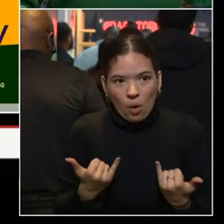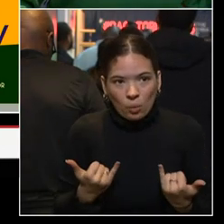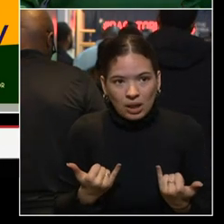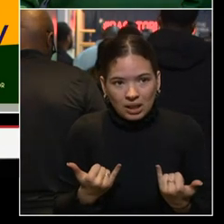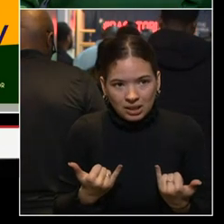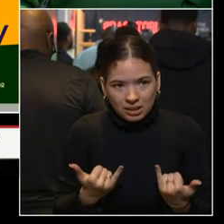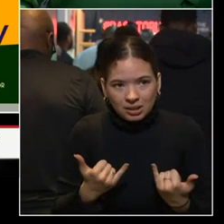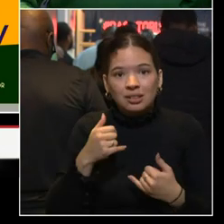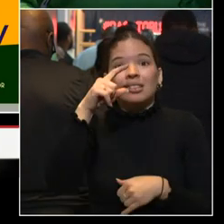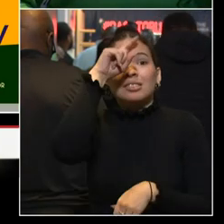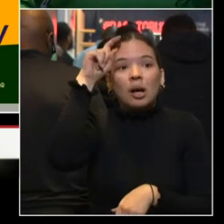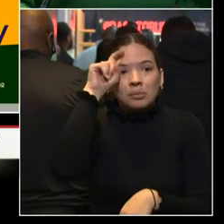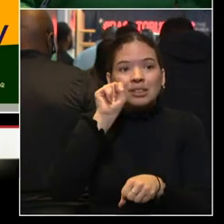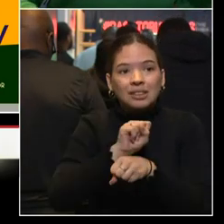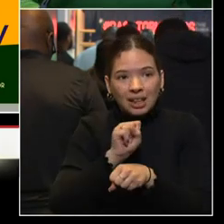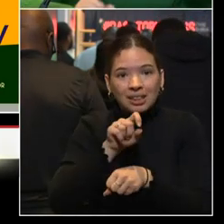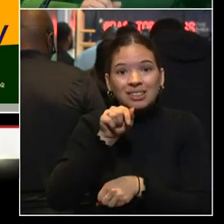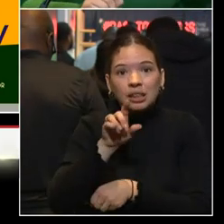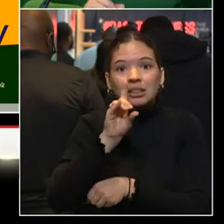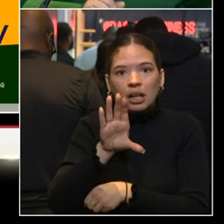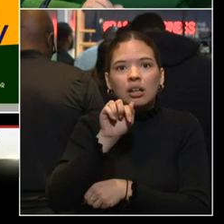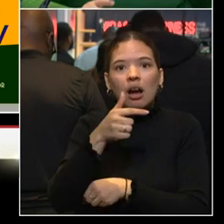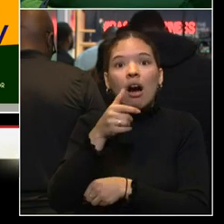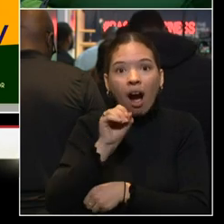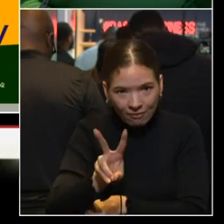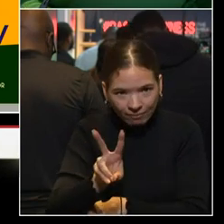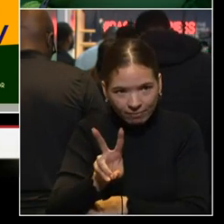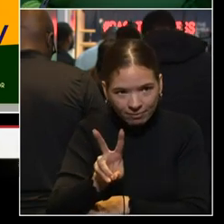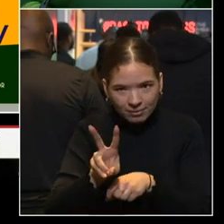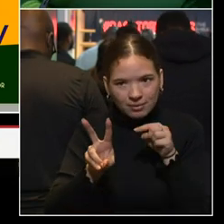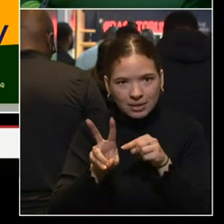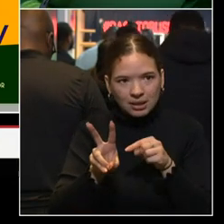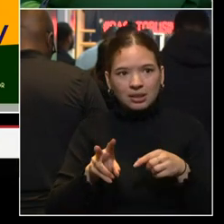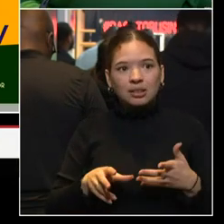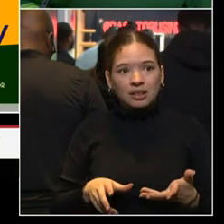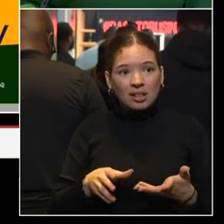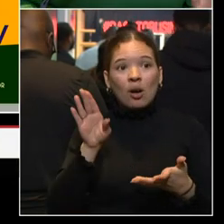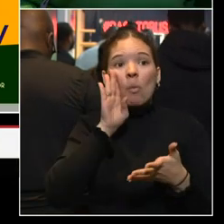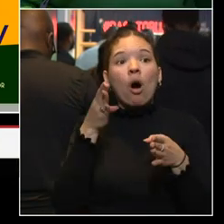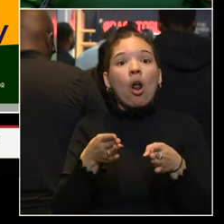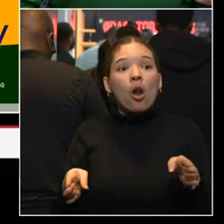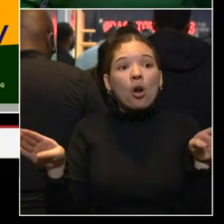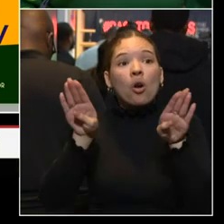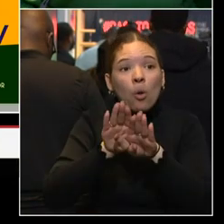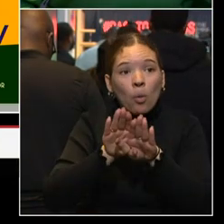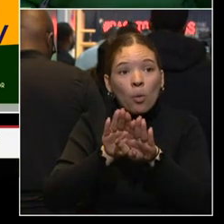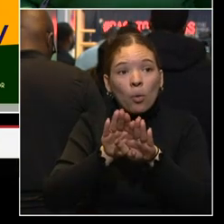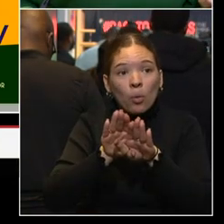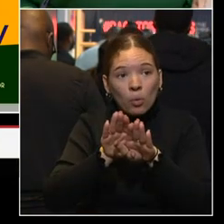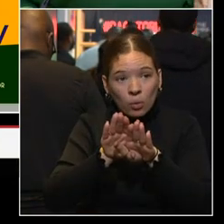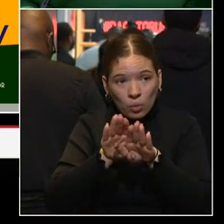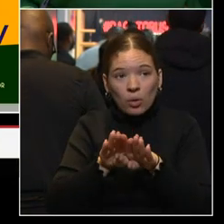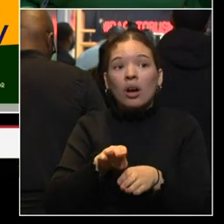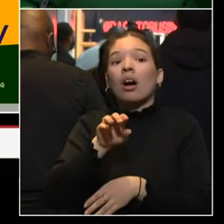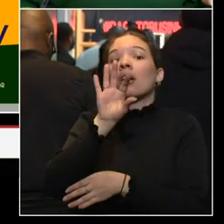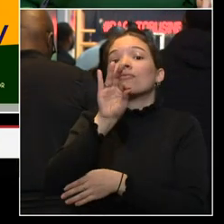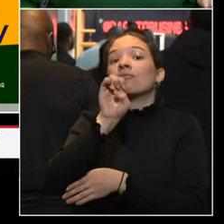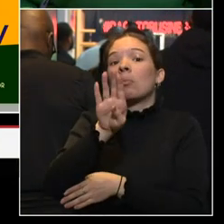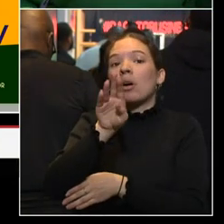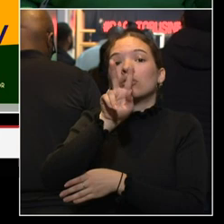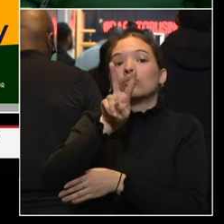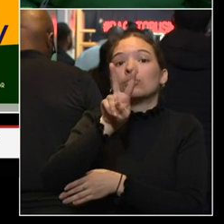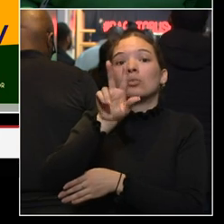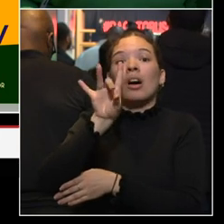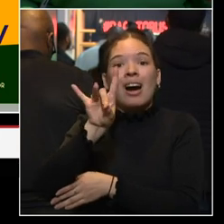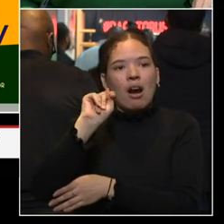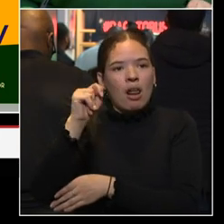summerjobs.dc.gov at 12 noon. It will close Tuesday, February 28th. The certification period ends